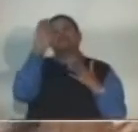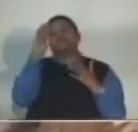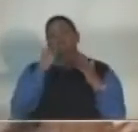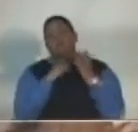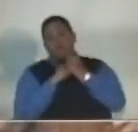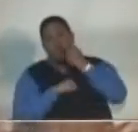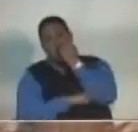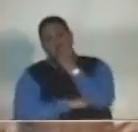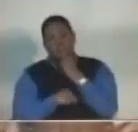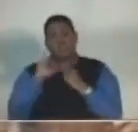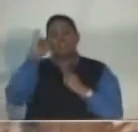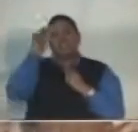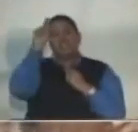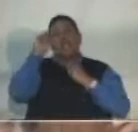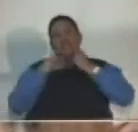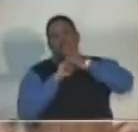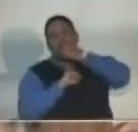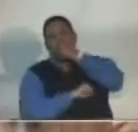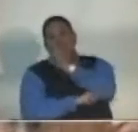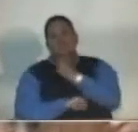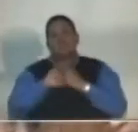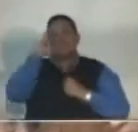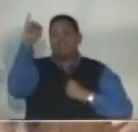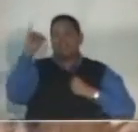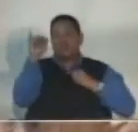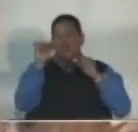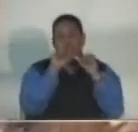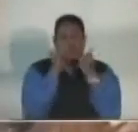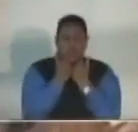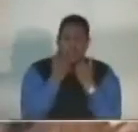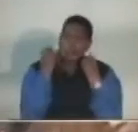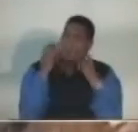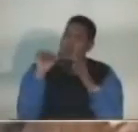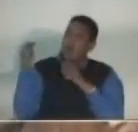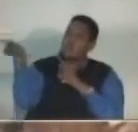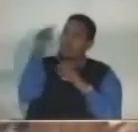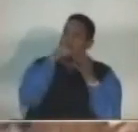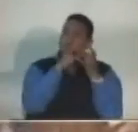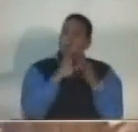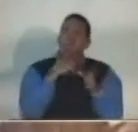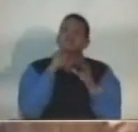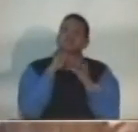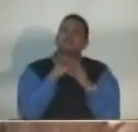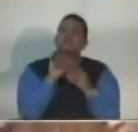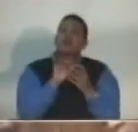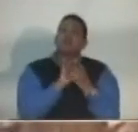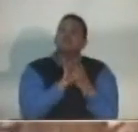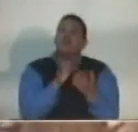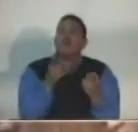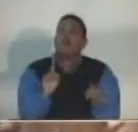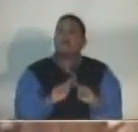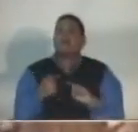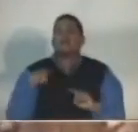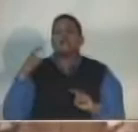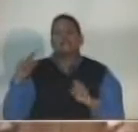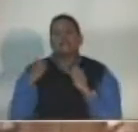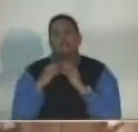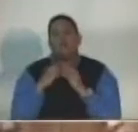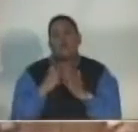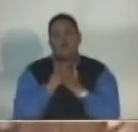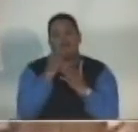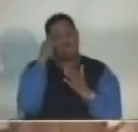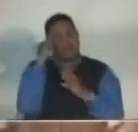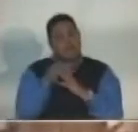the Jamaica National Foundation, the Insurance Association, and many other partners in this venture, but we need much more help for